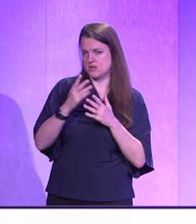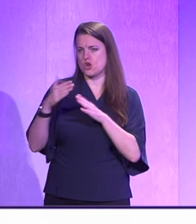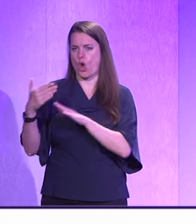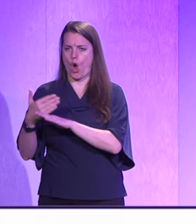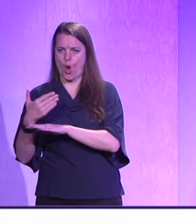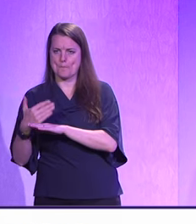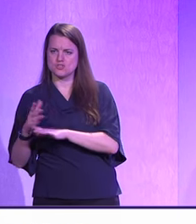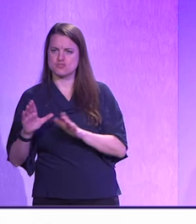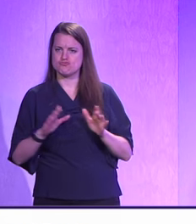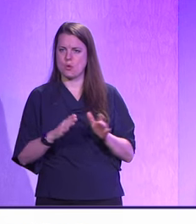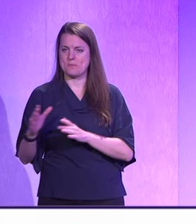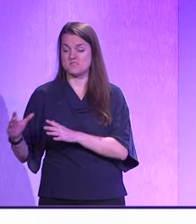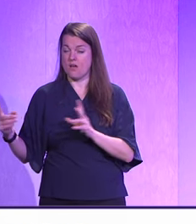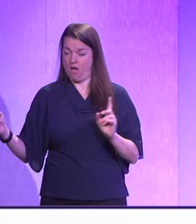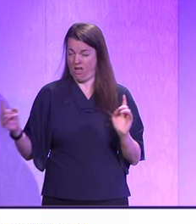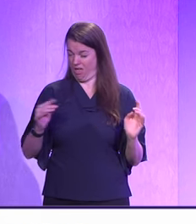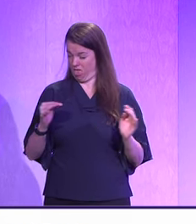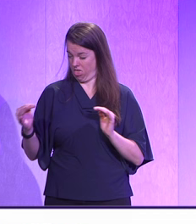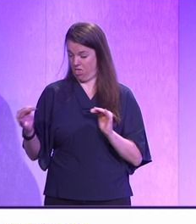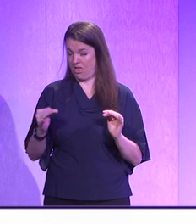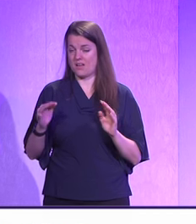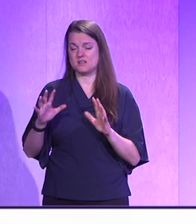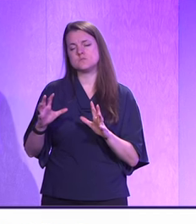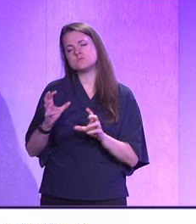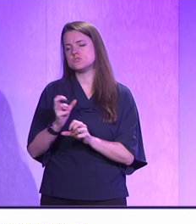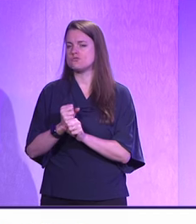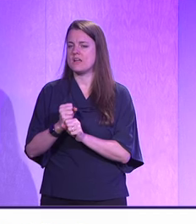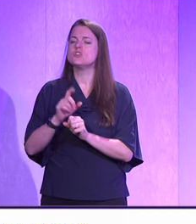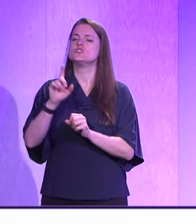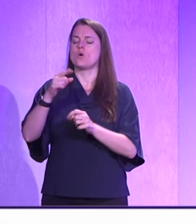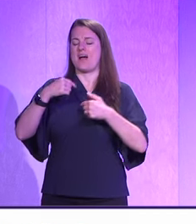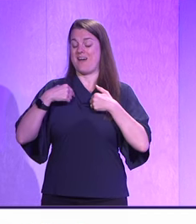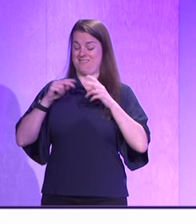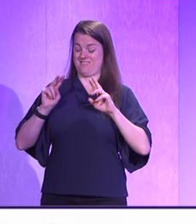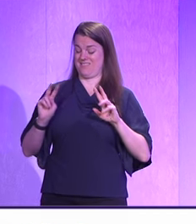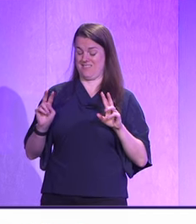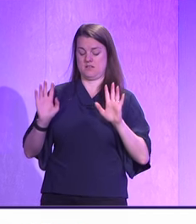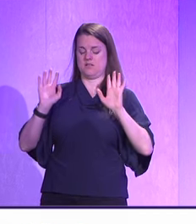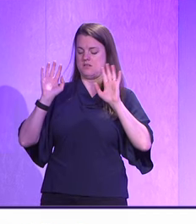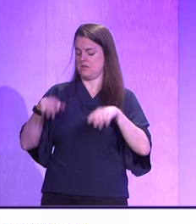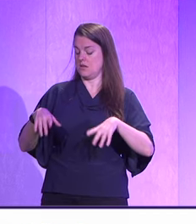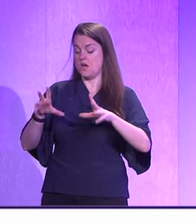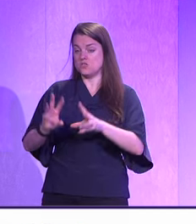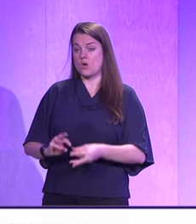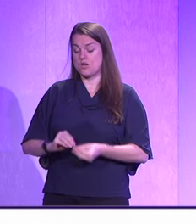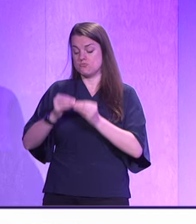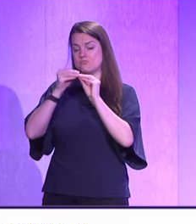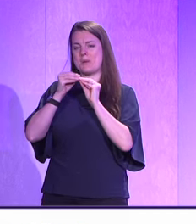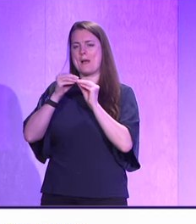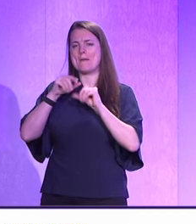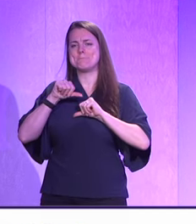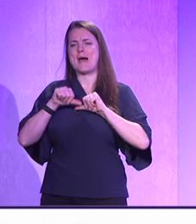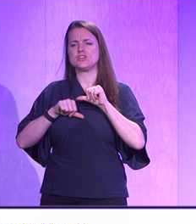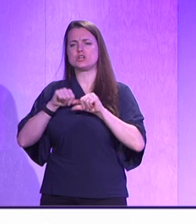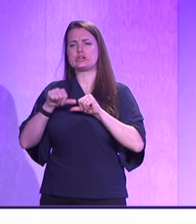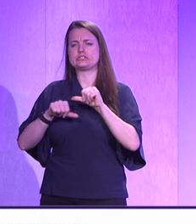the operations group, and it was kind of frustrating to see. So I ended up putting together a series of patterns to